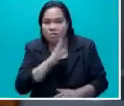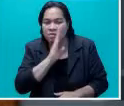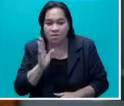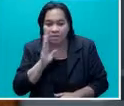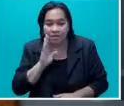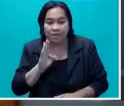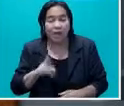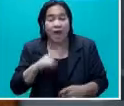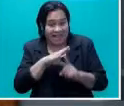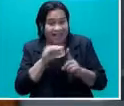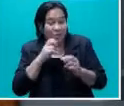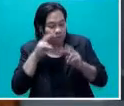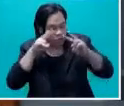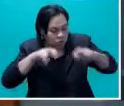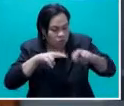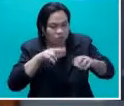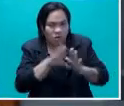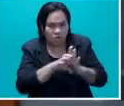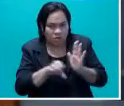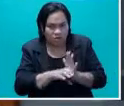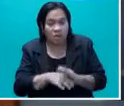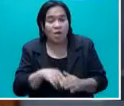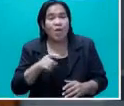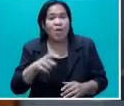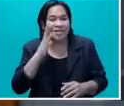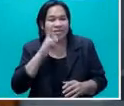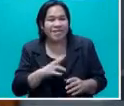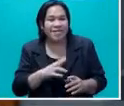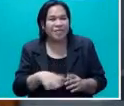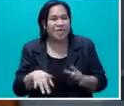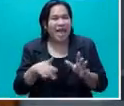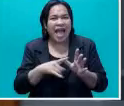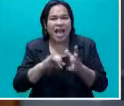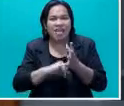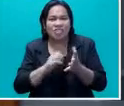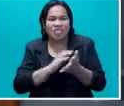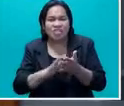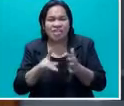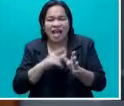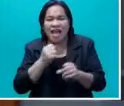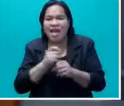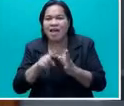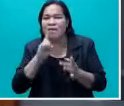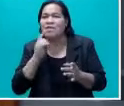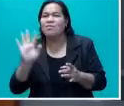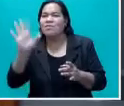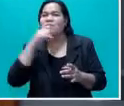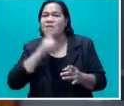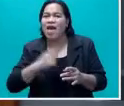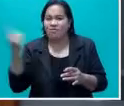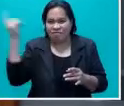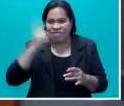us look at the Constitution, and we will recall that the Yashigai draft Constitution that involved